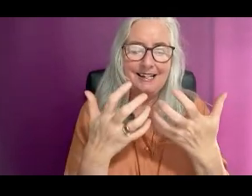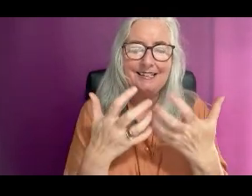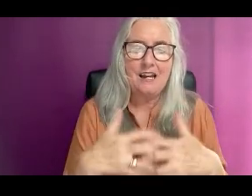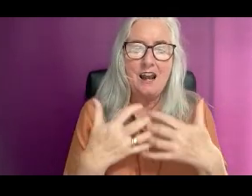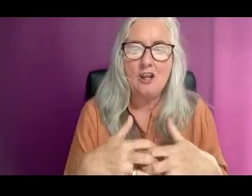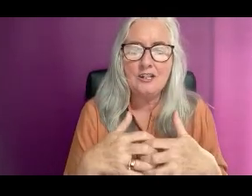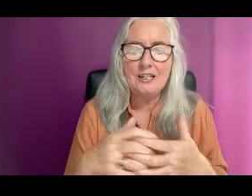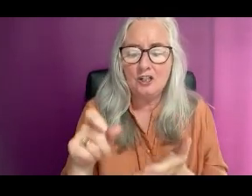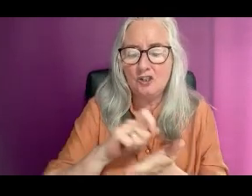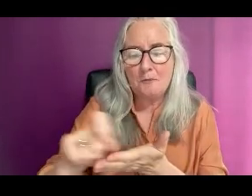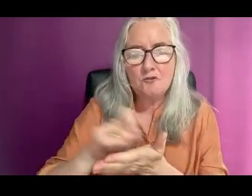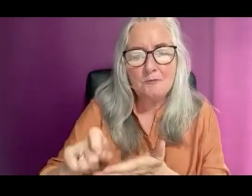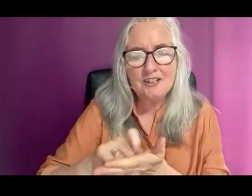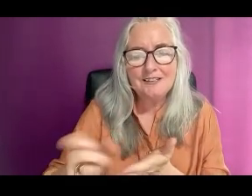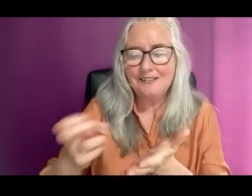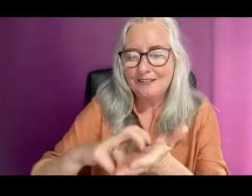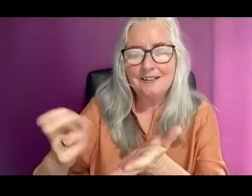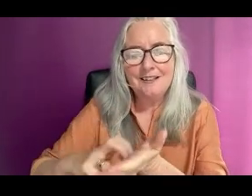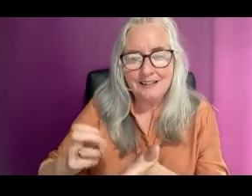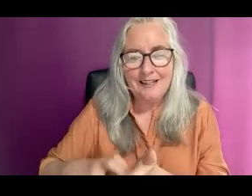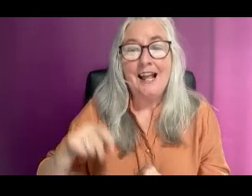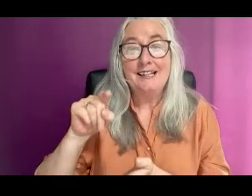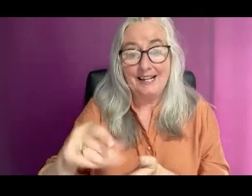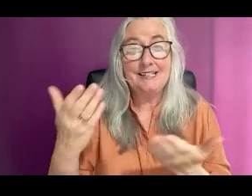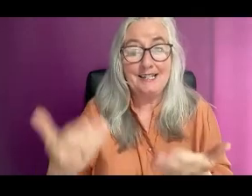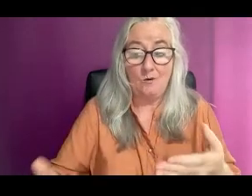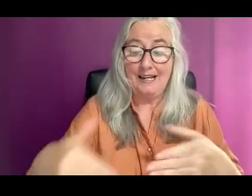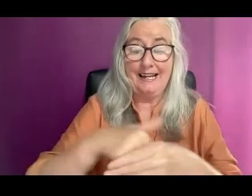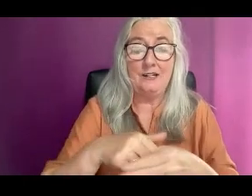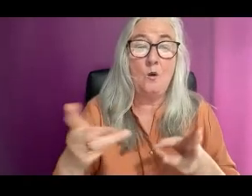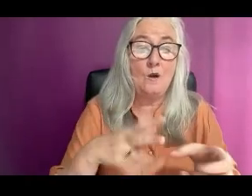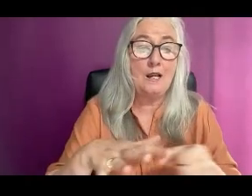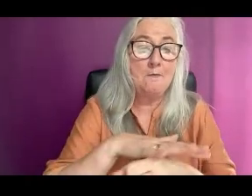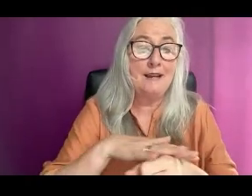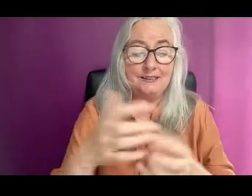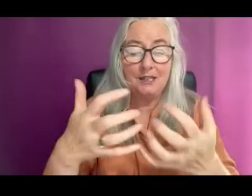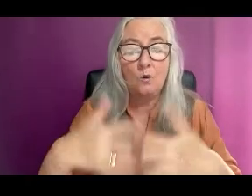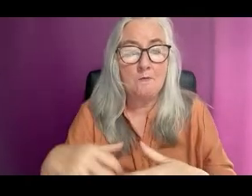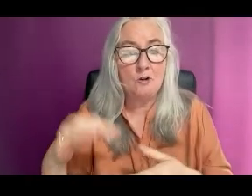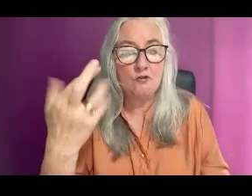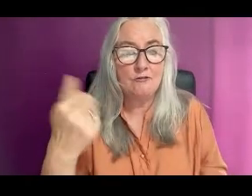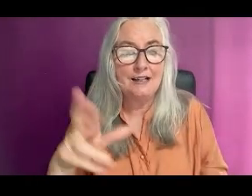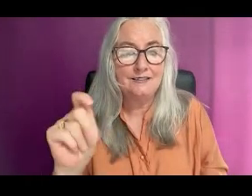subscriptions. That's now included in the workplace equipment grant.